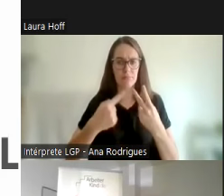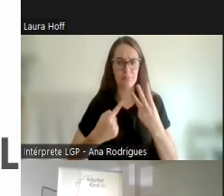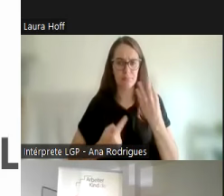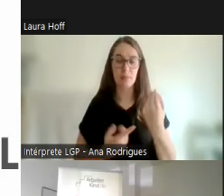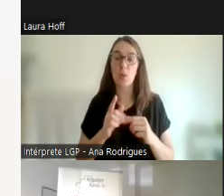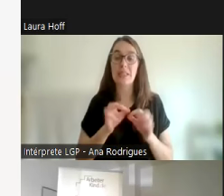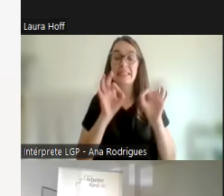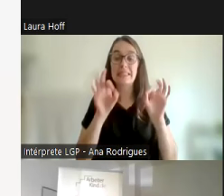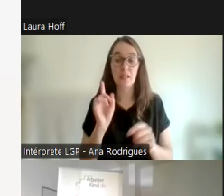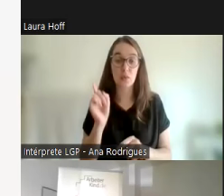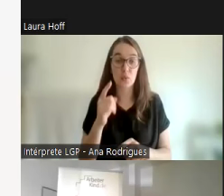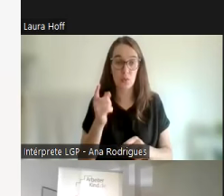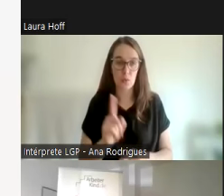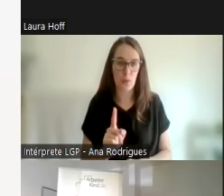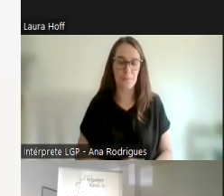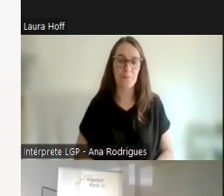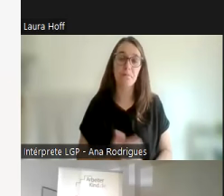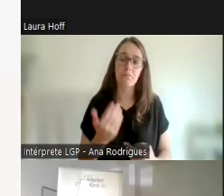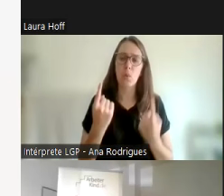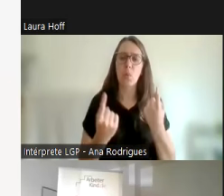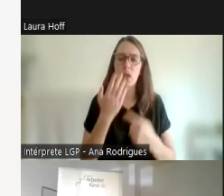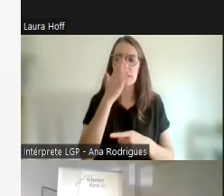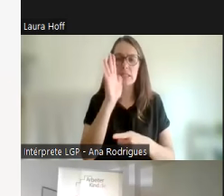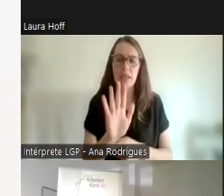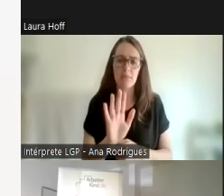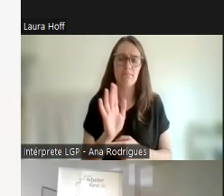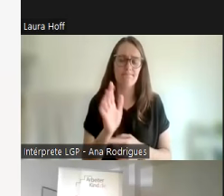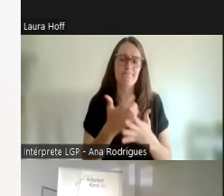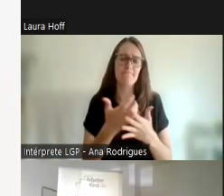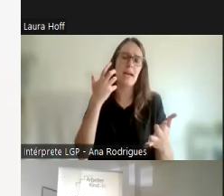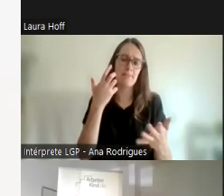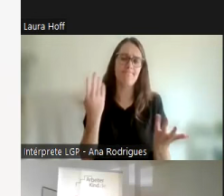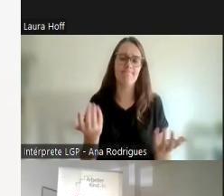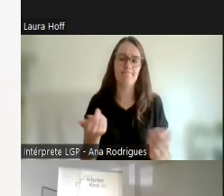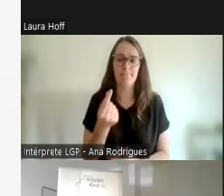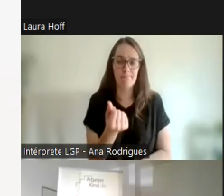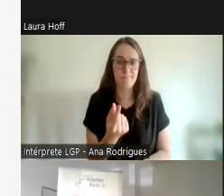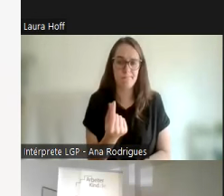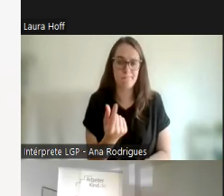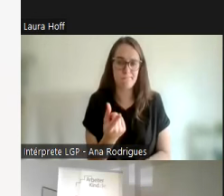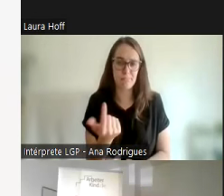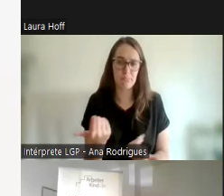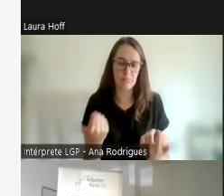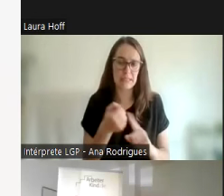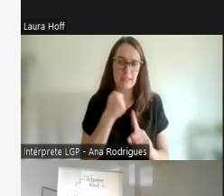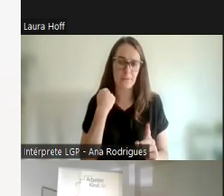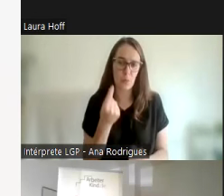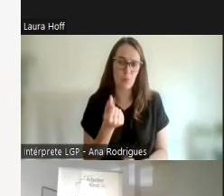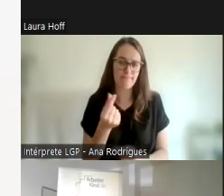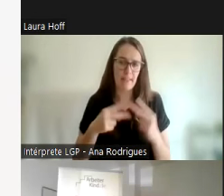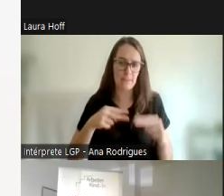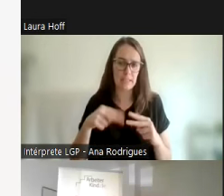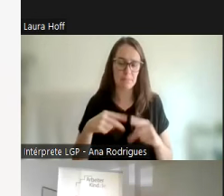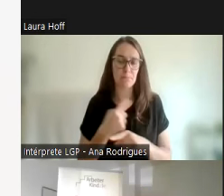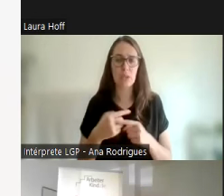everyone. But first and foremost, obviously, there are financial challenges arising because, as always,